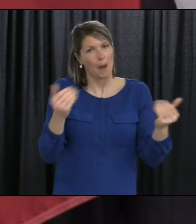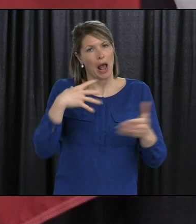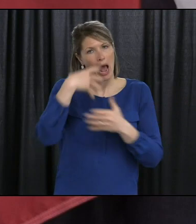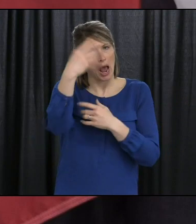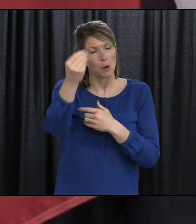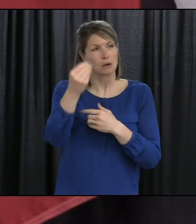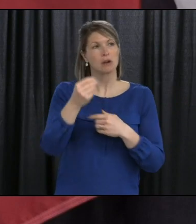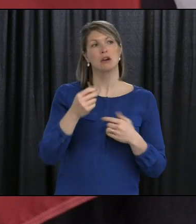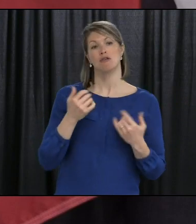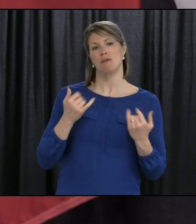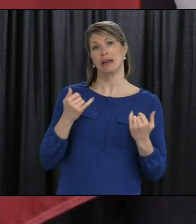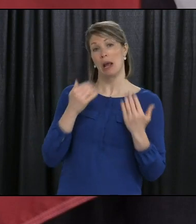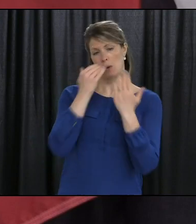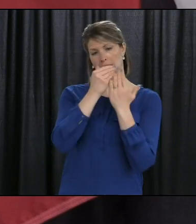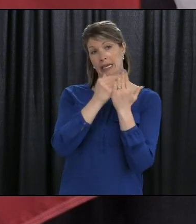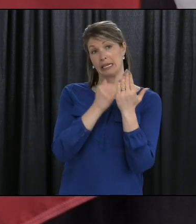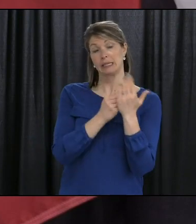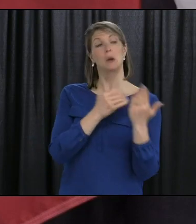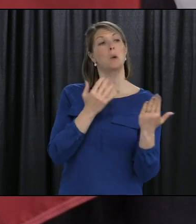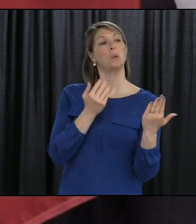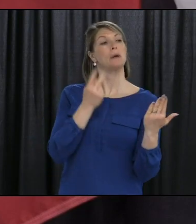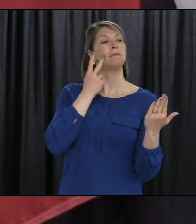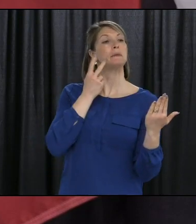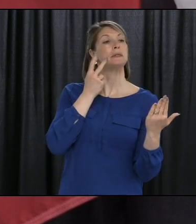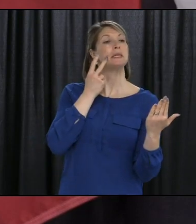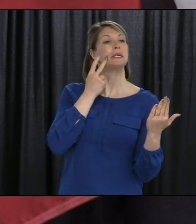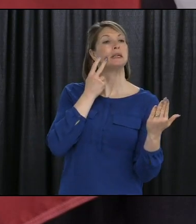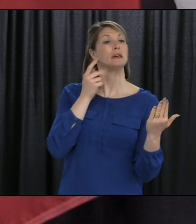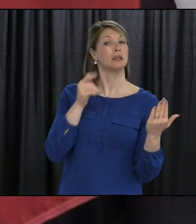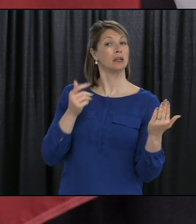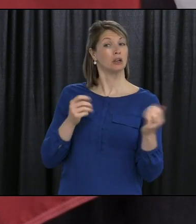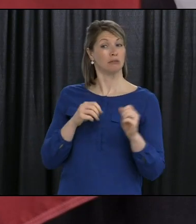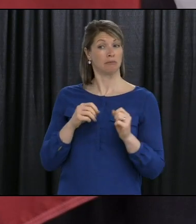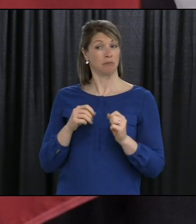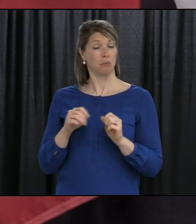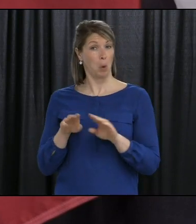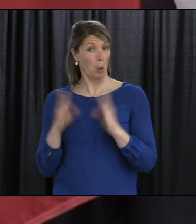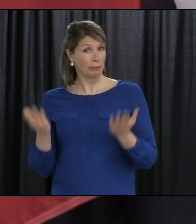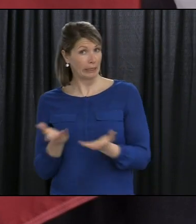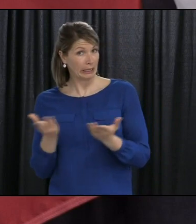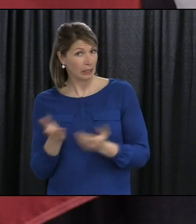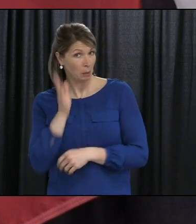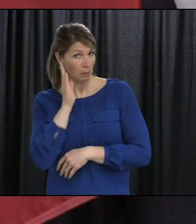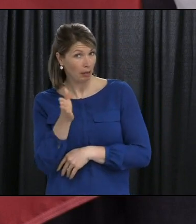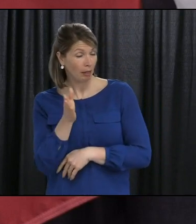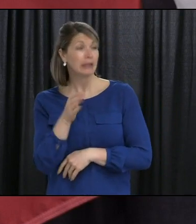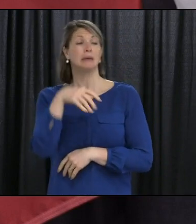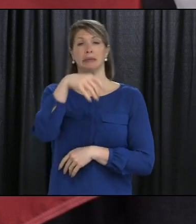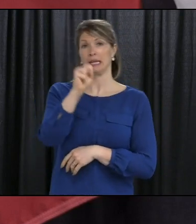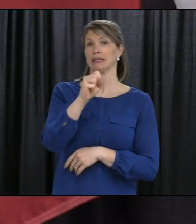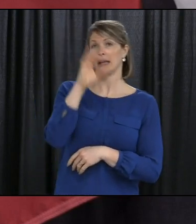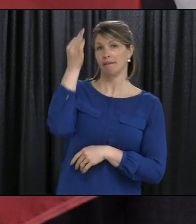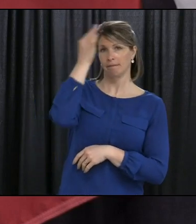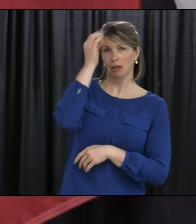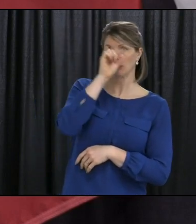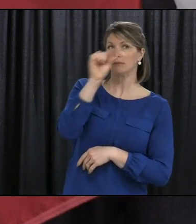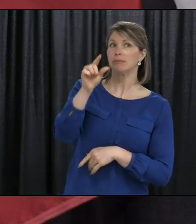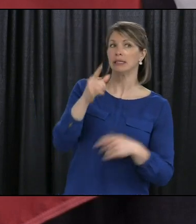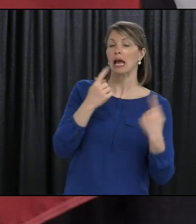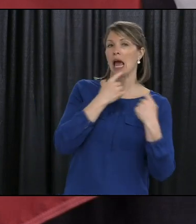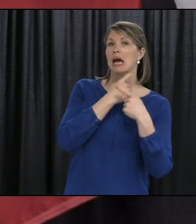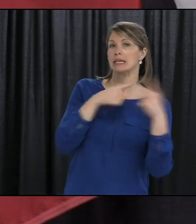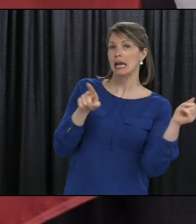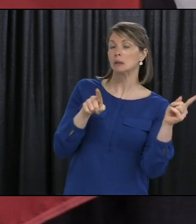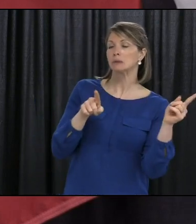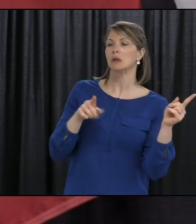to Newfoundland and Labrador, if any. But yet, this is a decision that's been made by the federal government to open up, some of the parks so that people